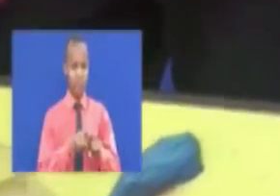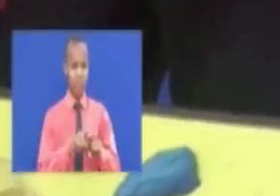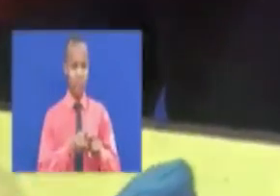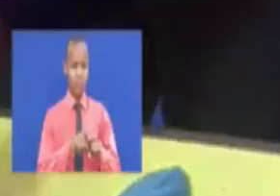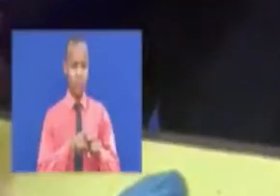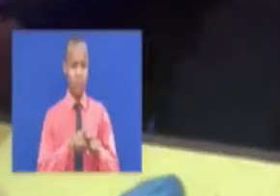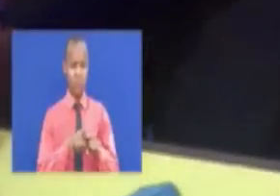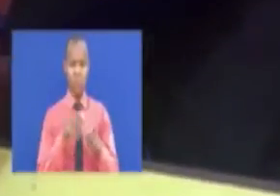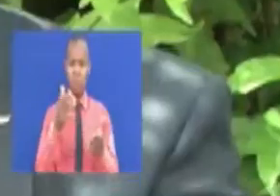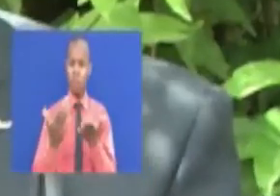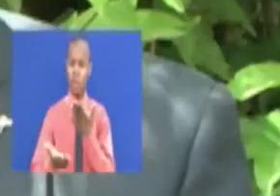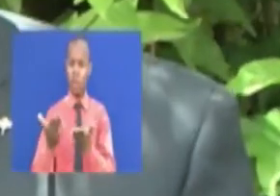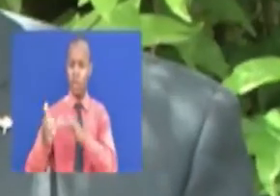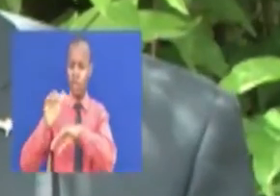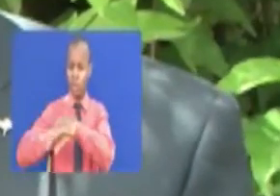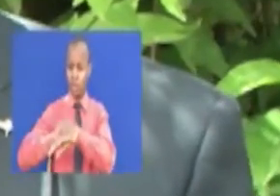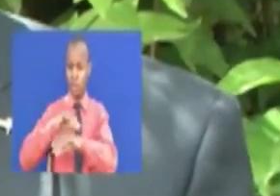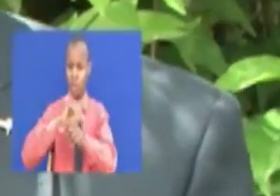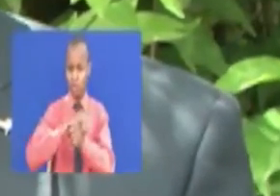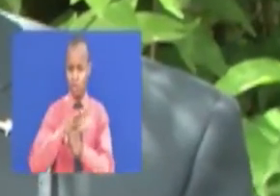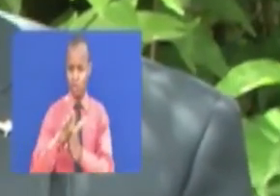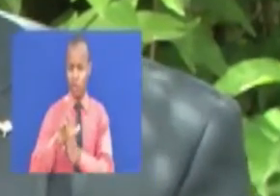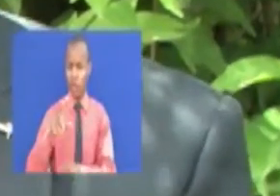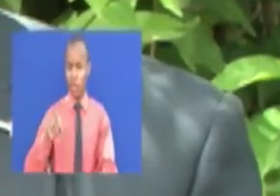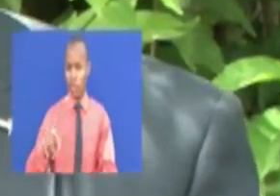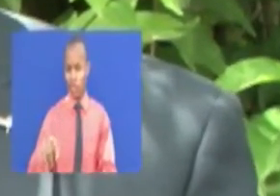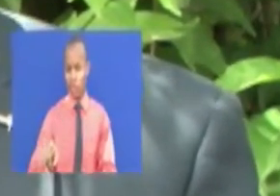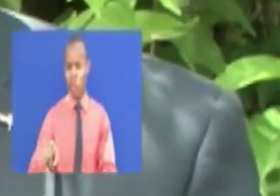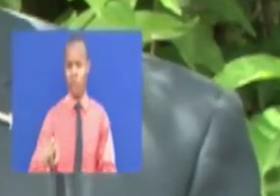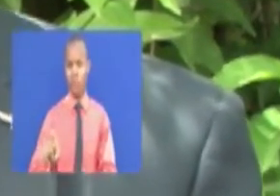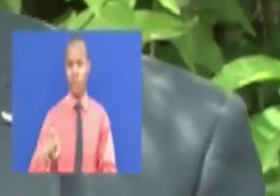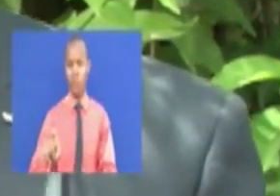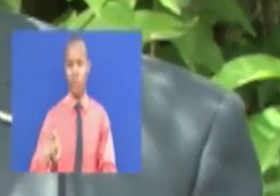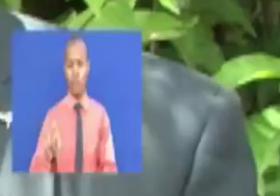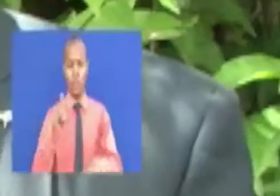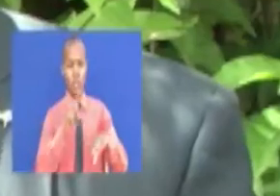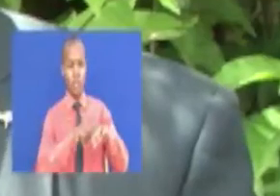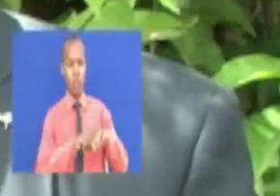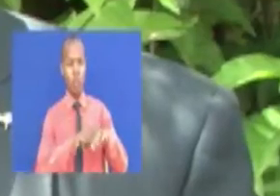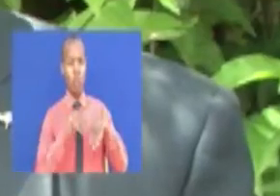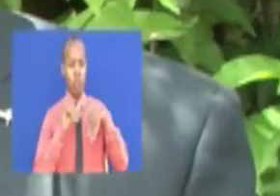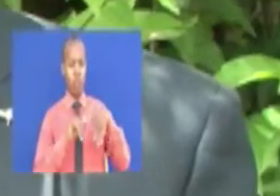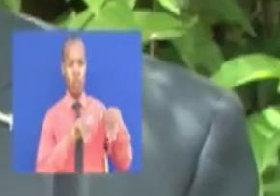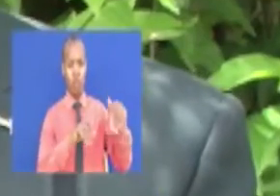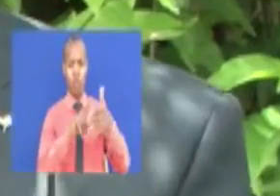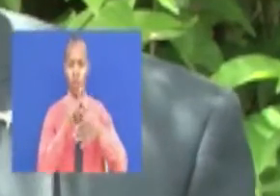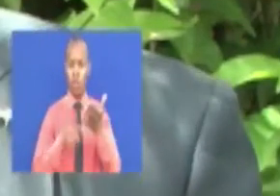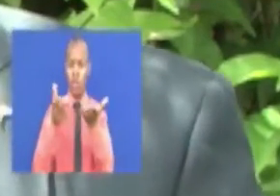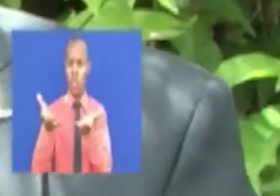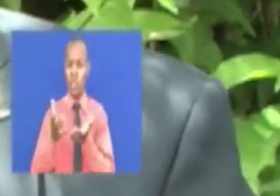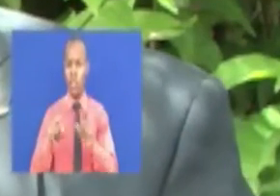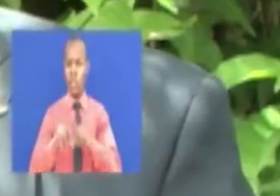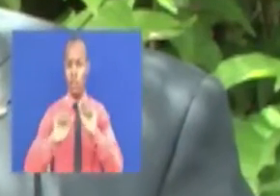COVID-19 environment without taking necessary measures, you still